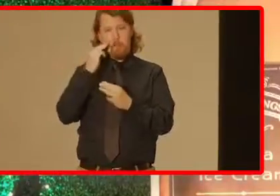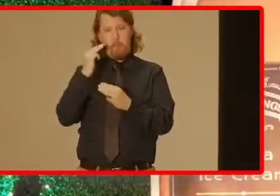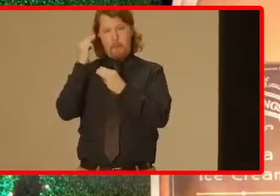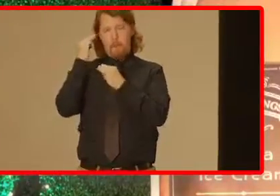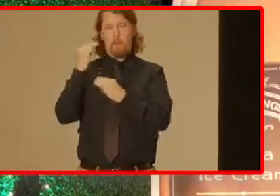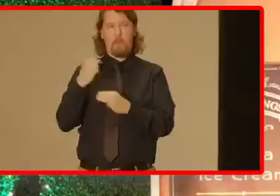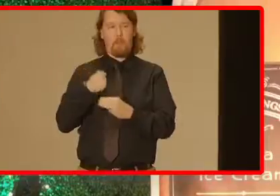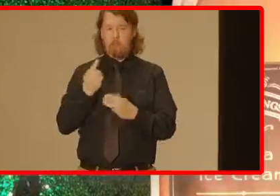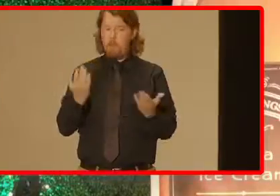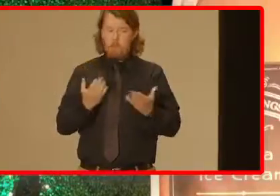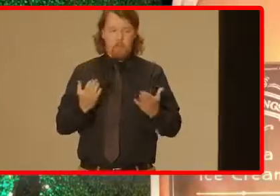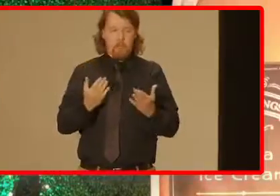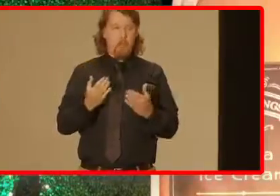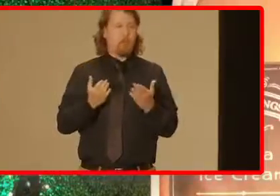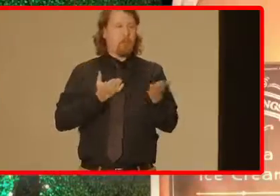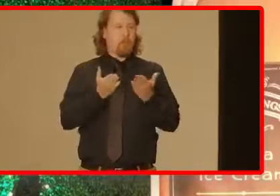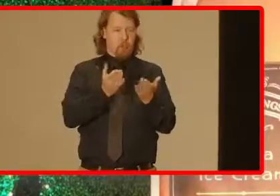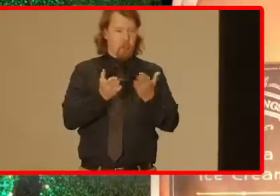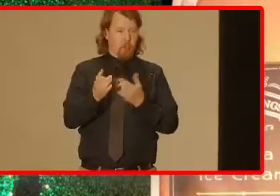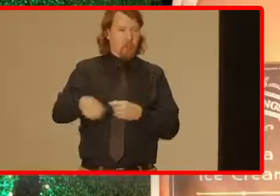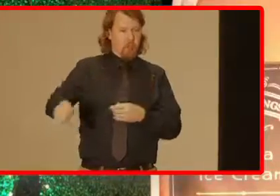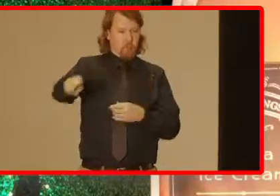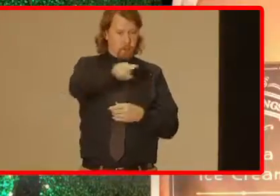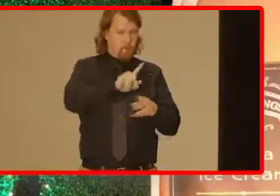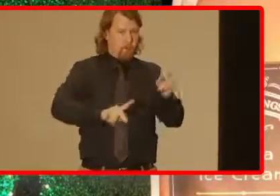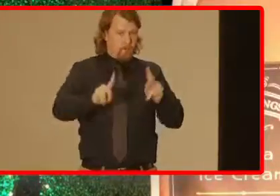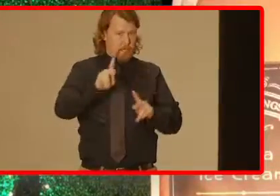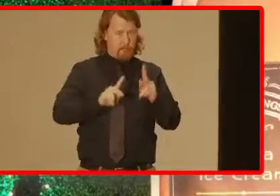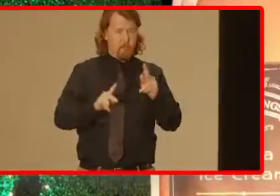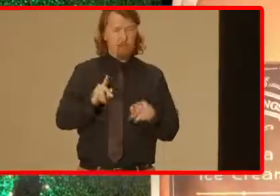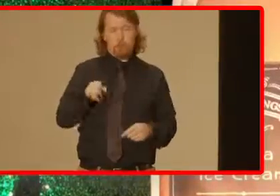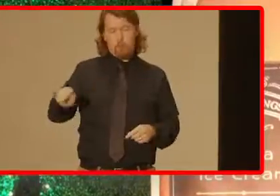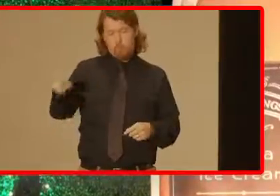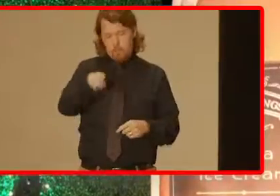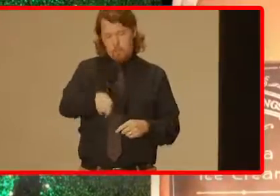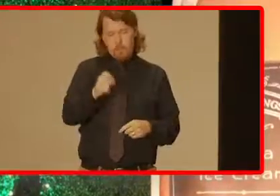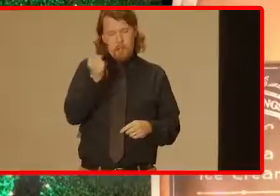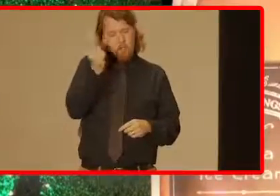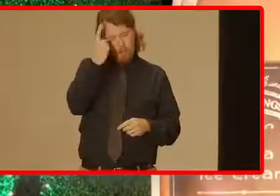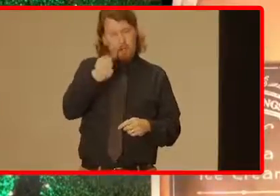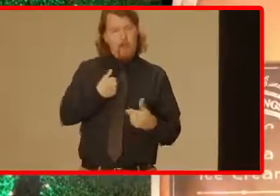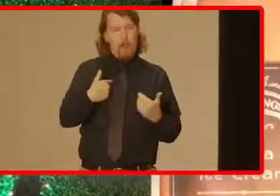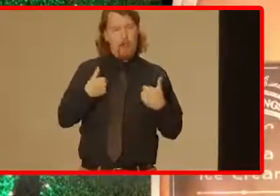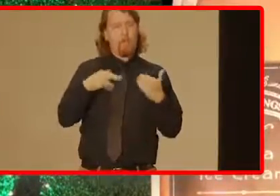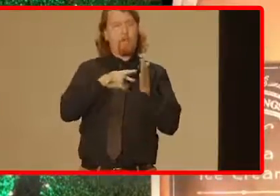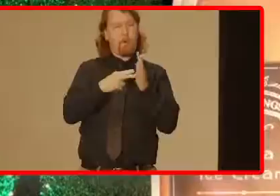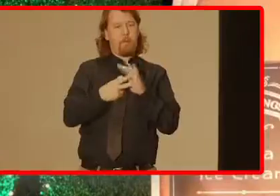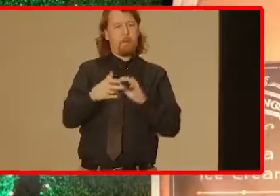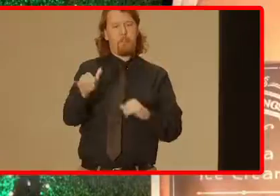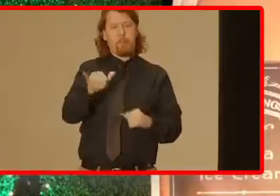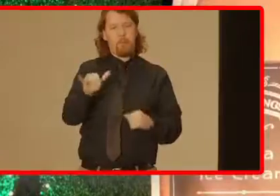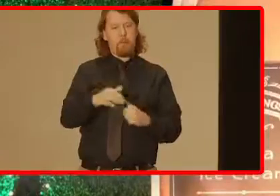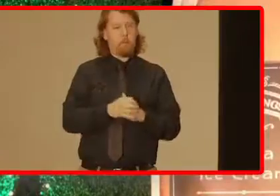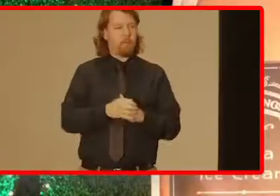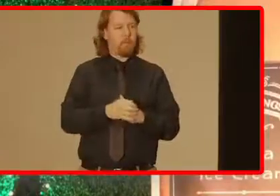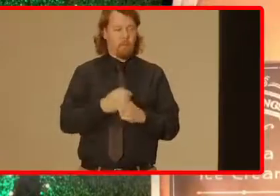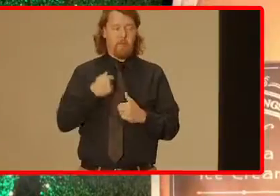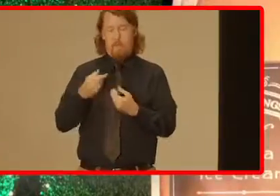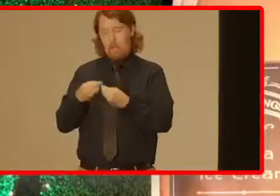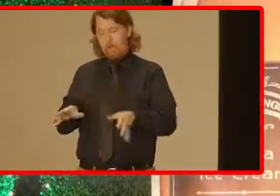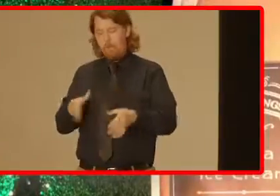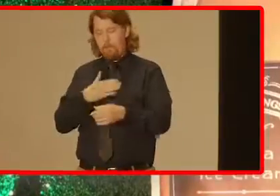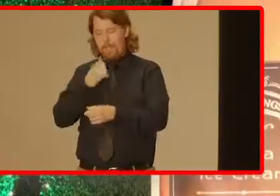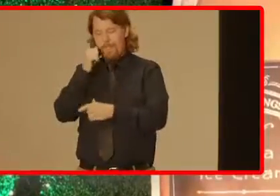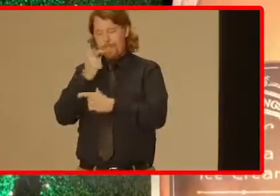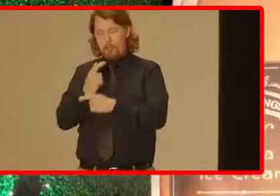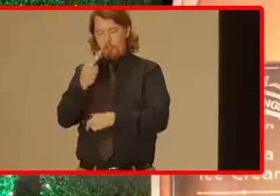here to serve you people, okay? So you have to understand that I have a purpose too. I lost my sister 3 years ago,